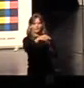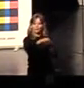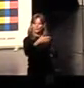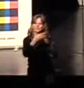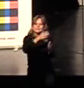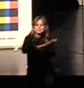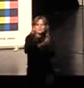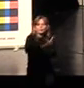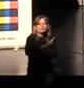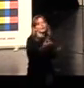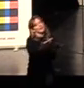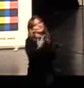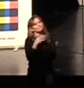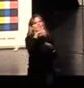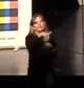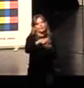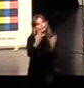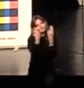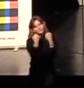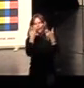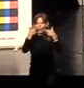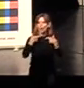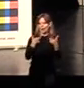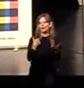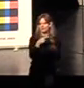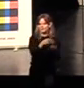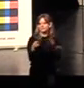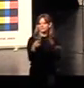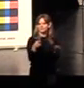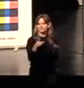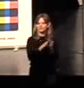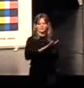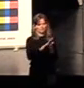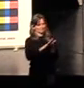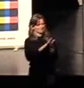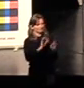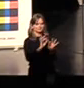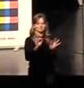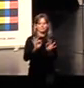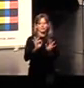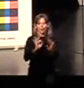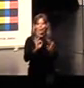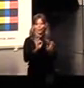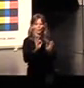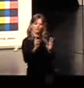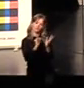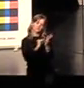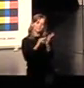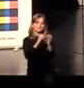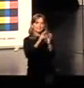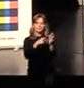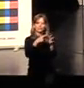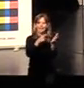and lo and calm and parliament no membership of steeds groups closeup jacks met partners